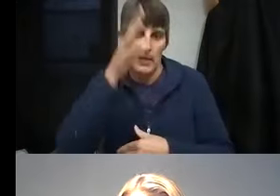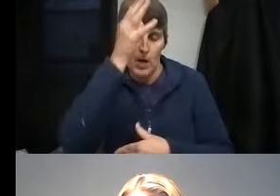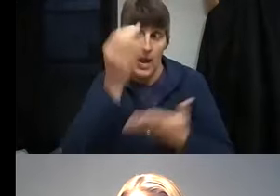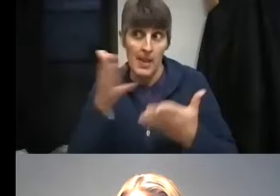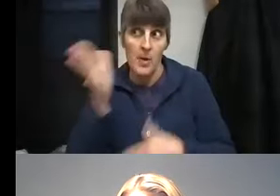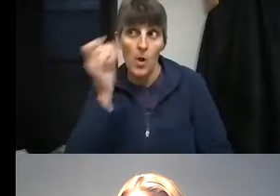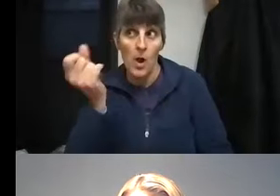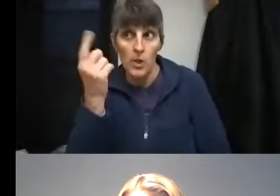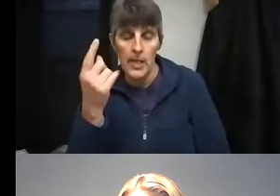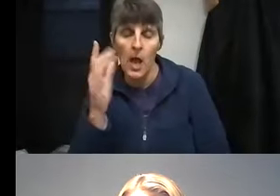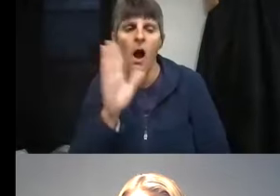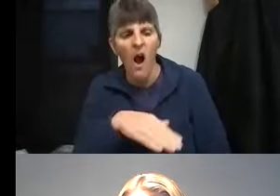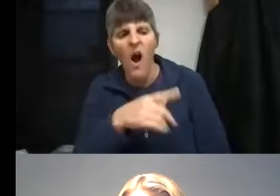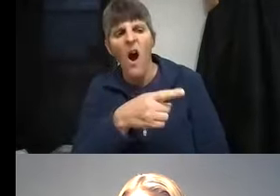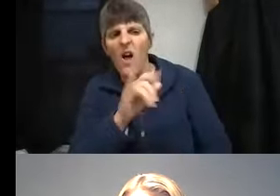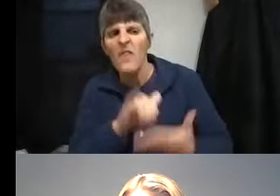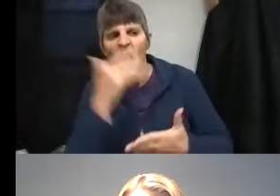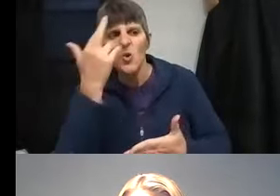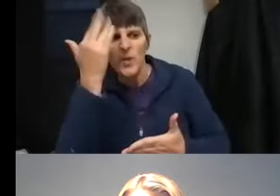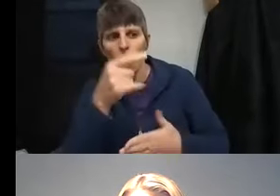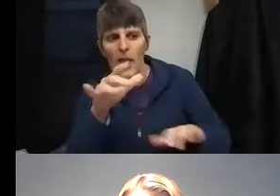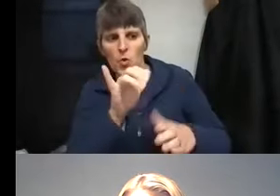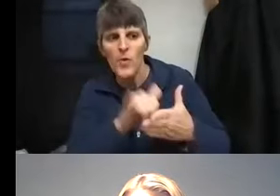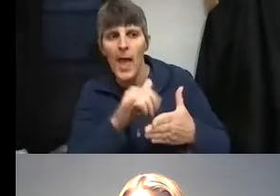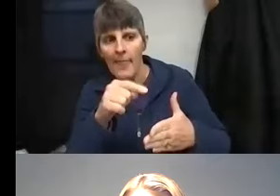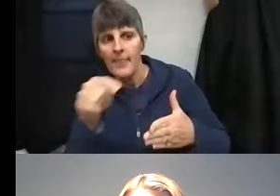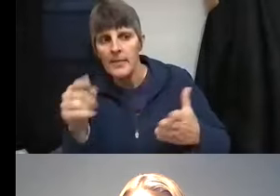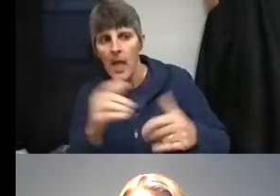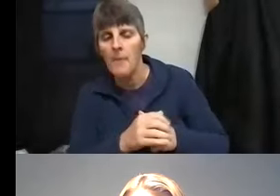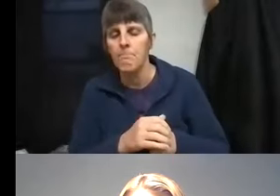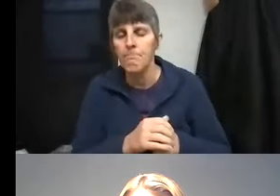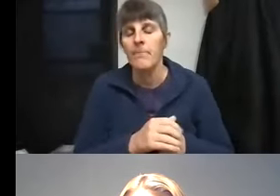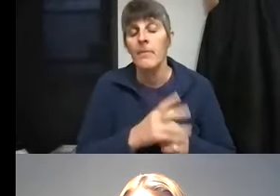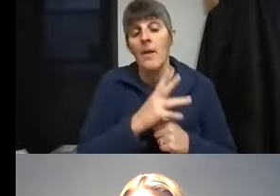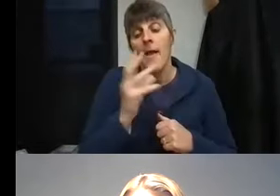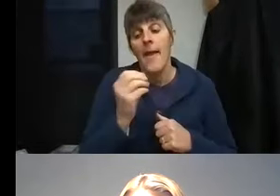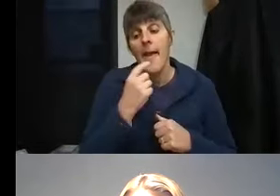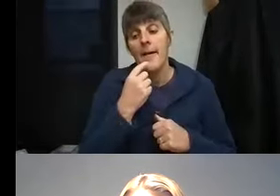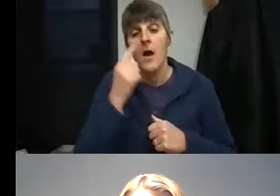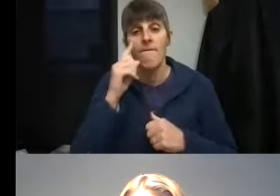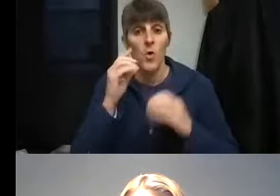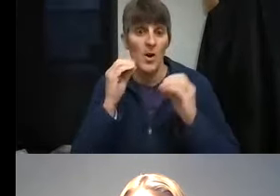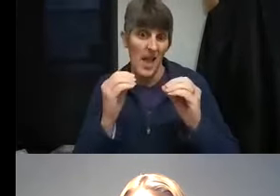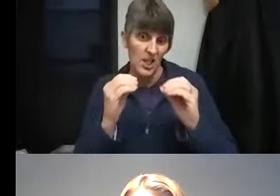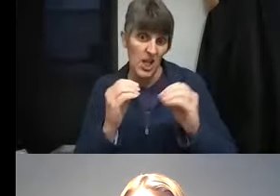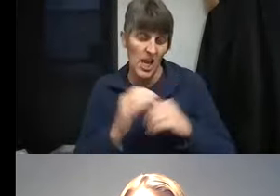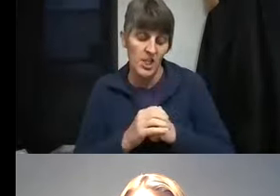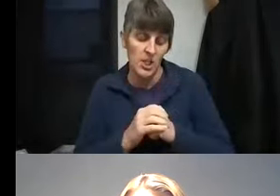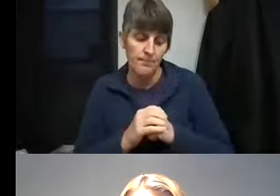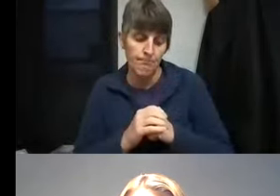they'll understand, hey, yeah, that's the reason why you do this and that. And for the education,